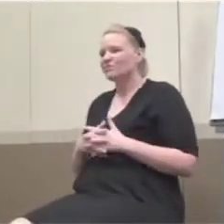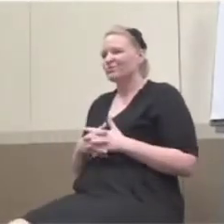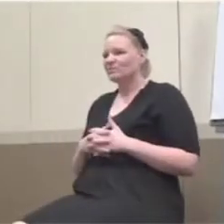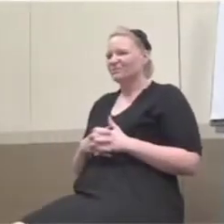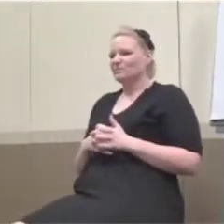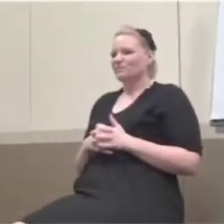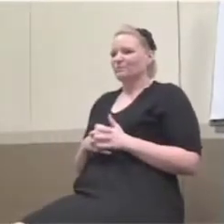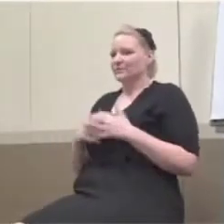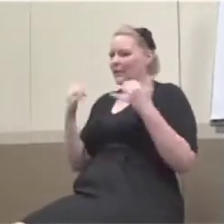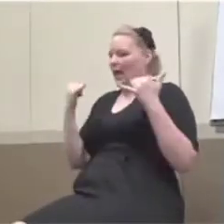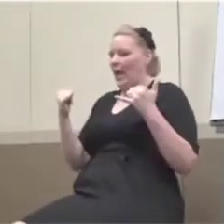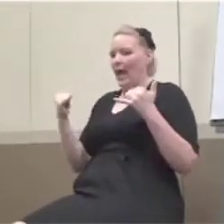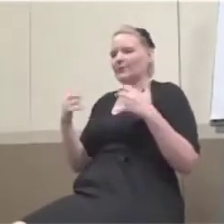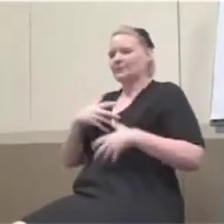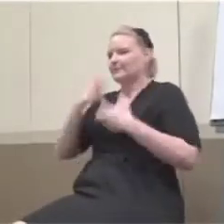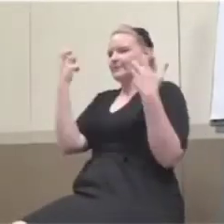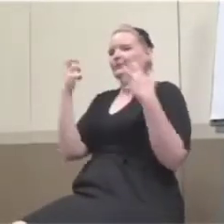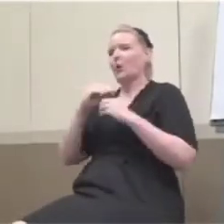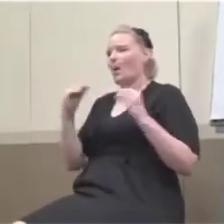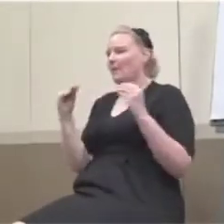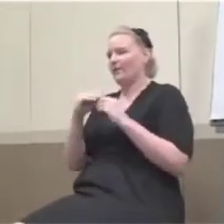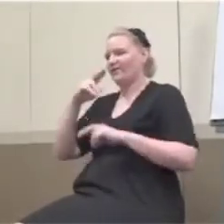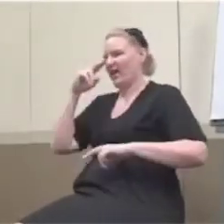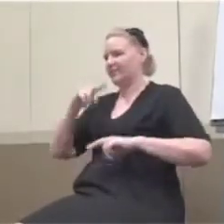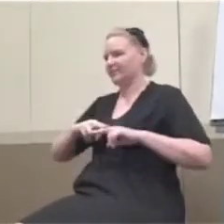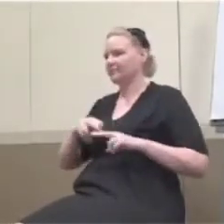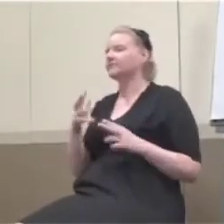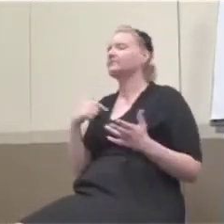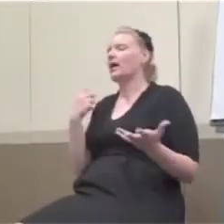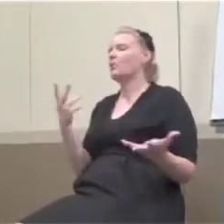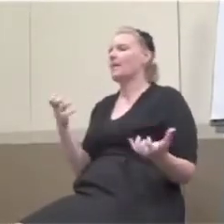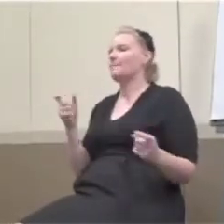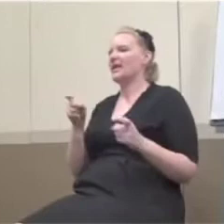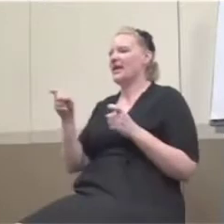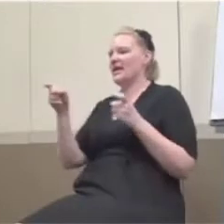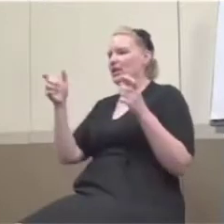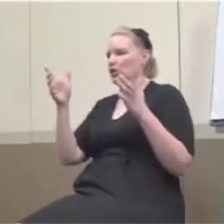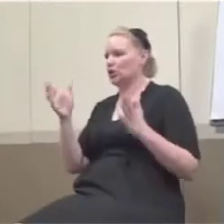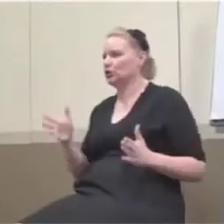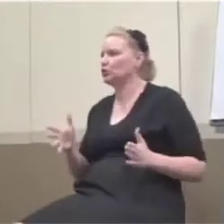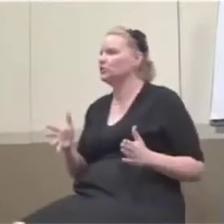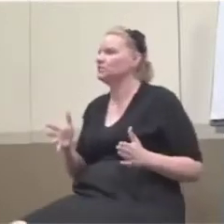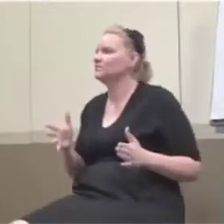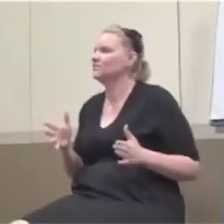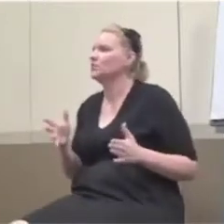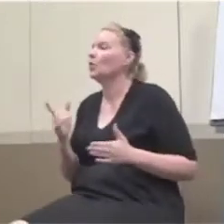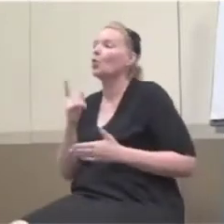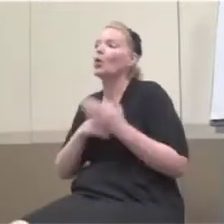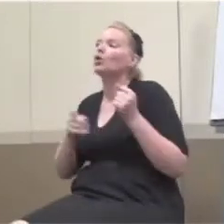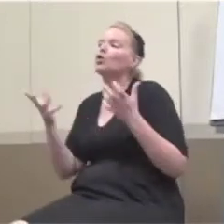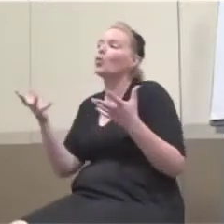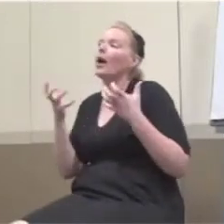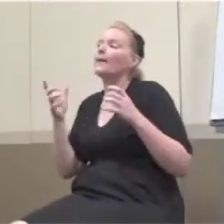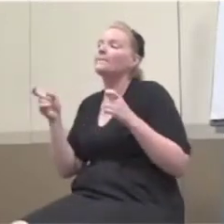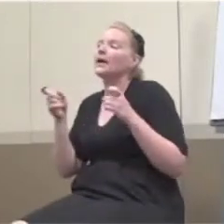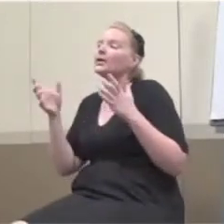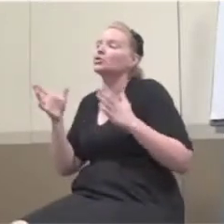fun has gone out of your evening. So you ask to speak to the manager. What's one thing you want the manager to